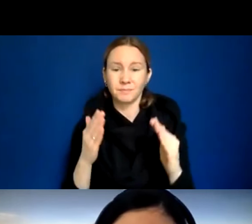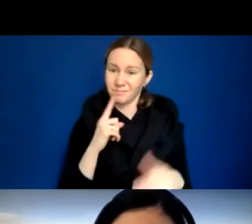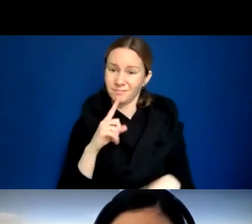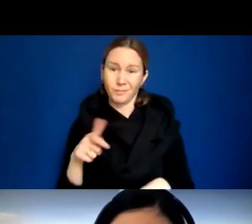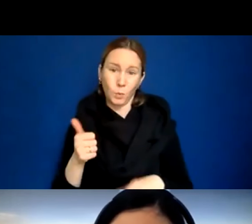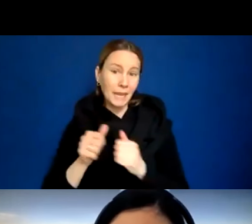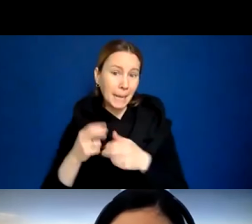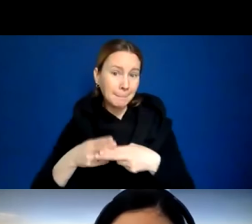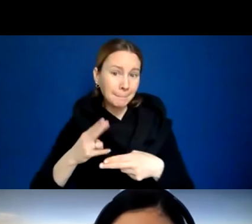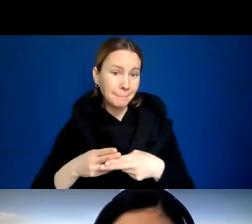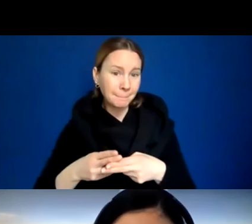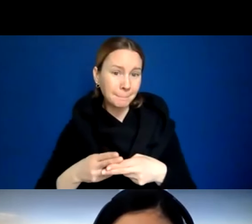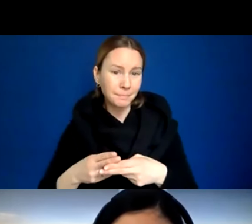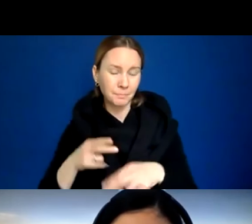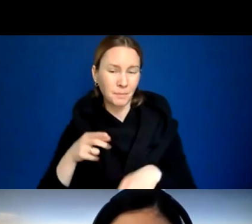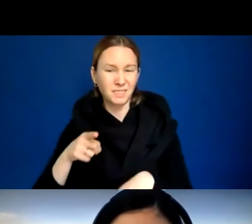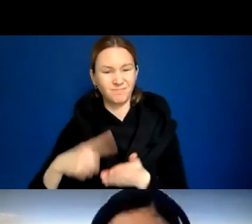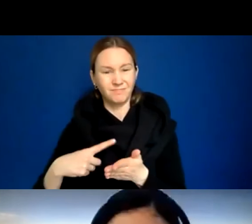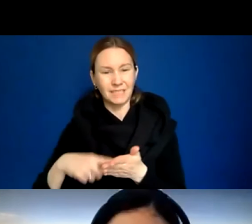different because it's a problem with meaning.